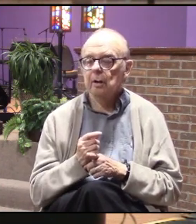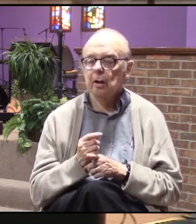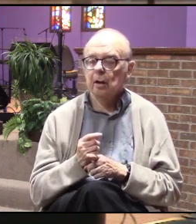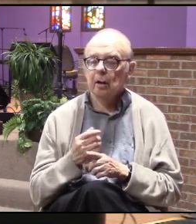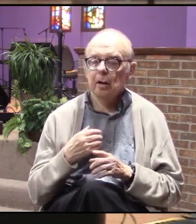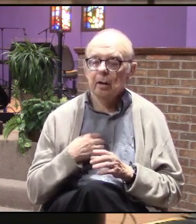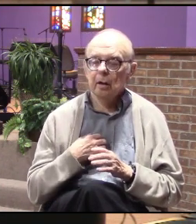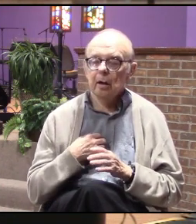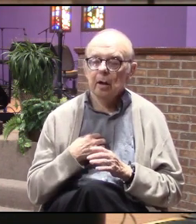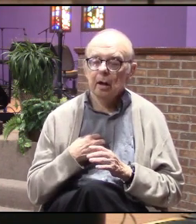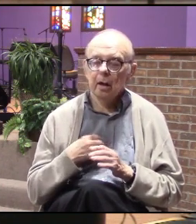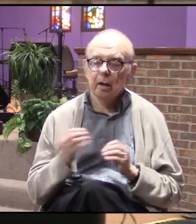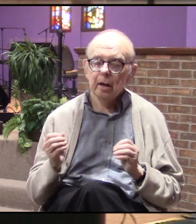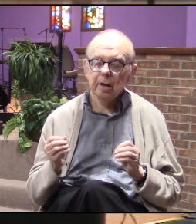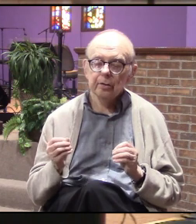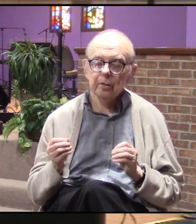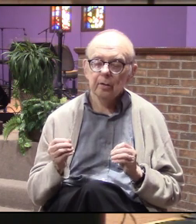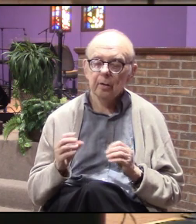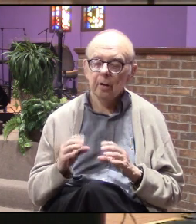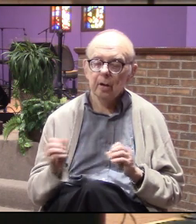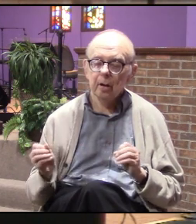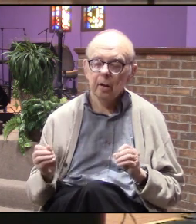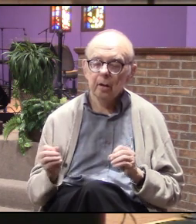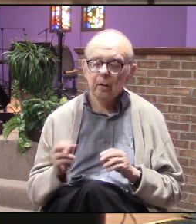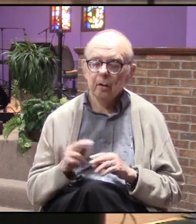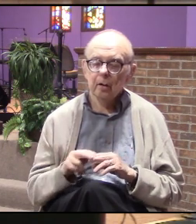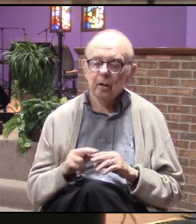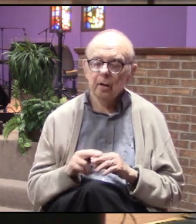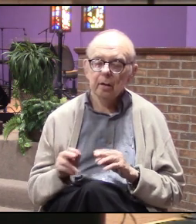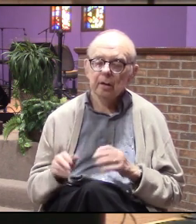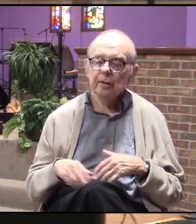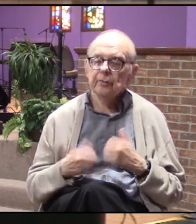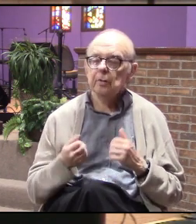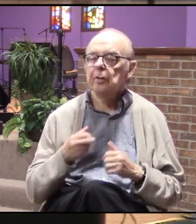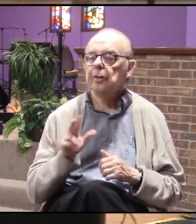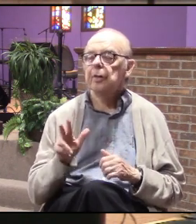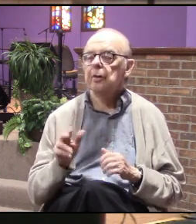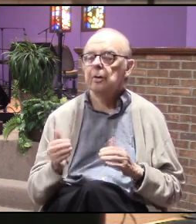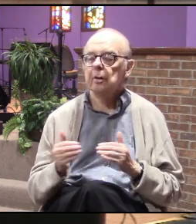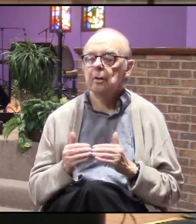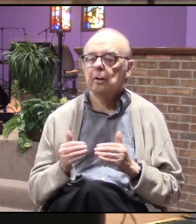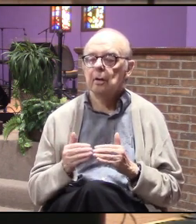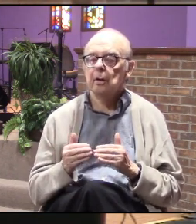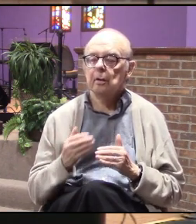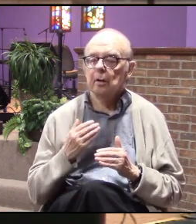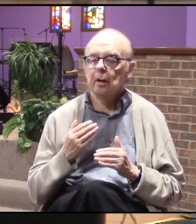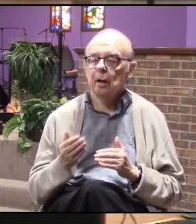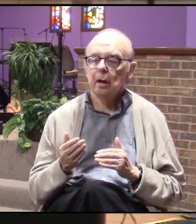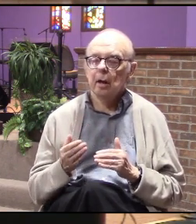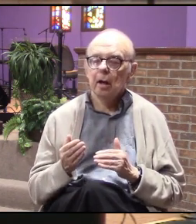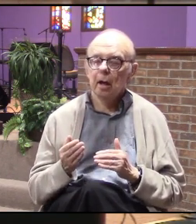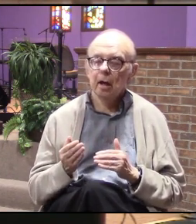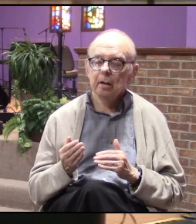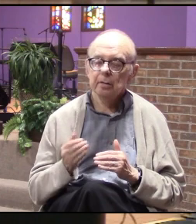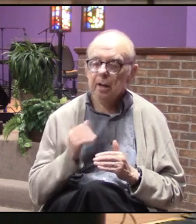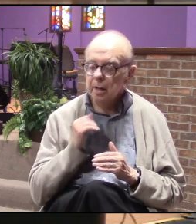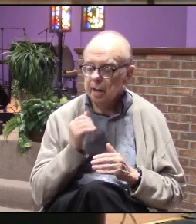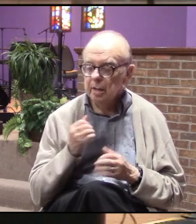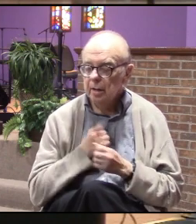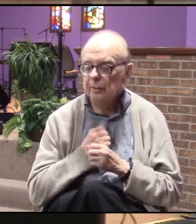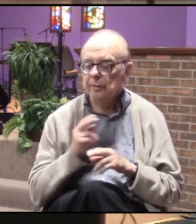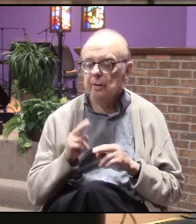She had no couch, no chairs. She lived on the third floor. They got not a love